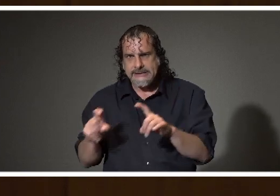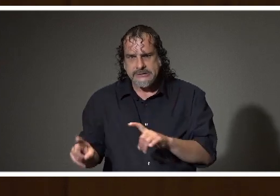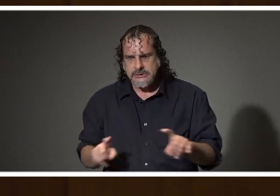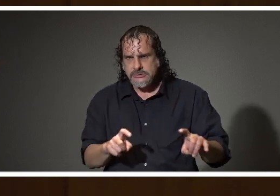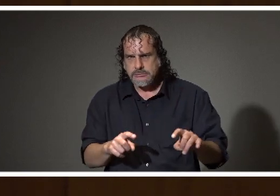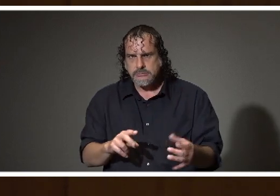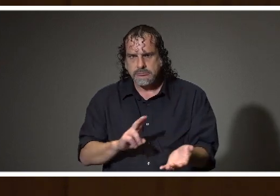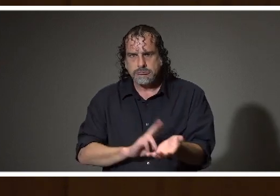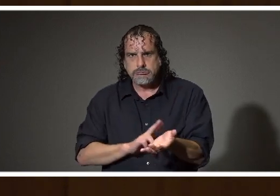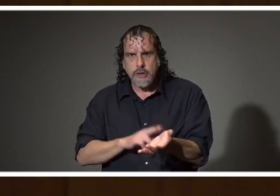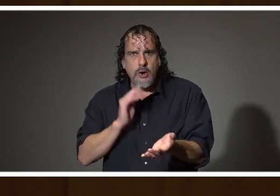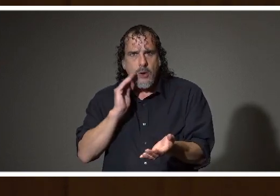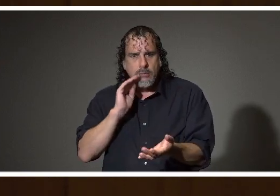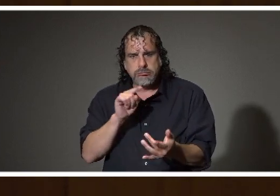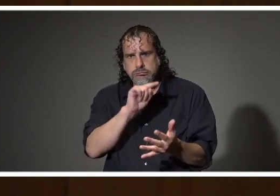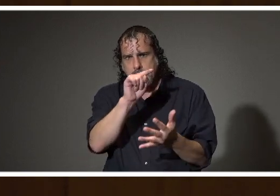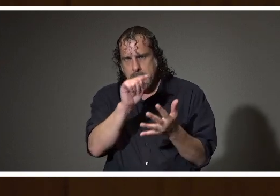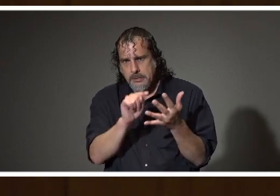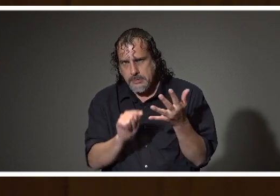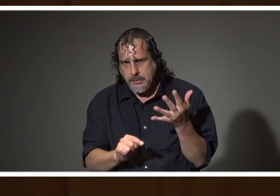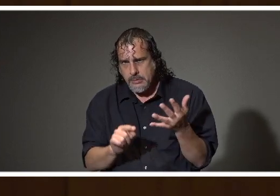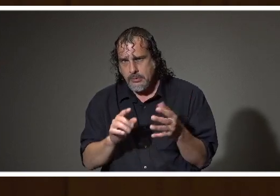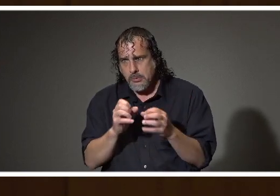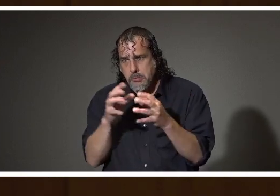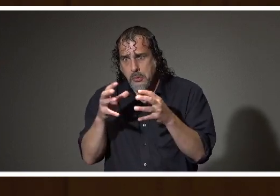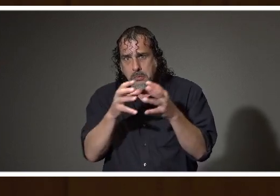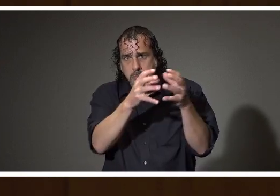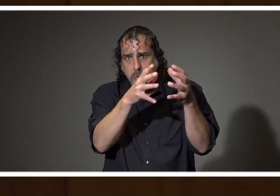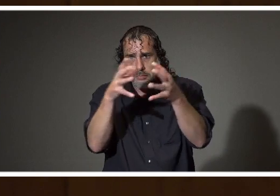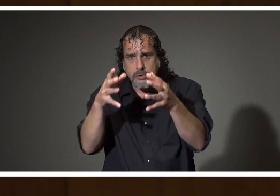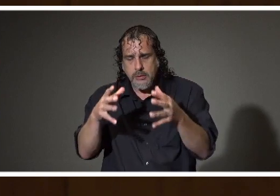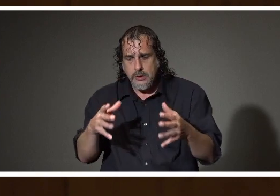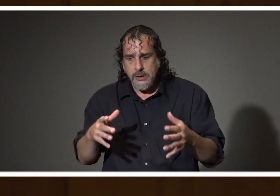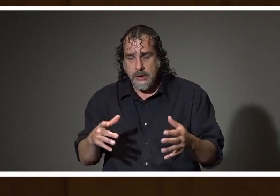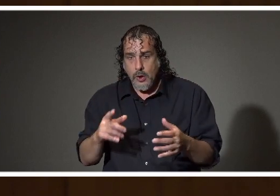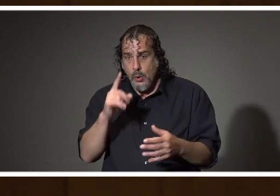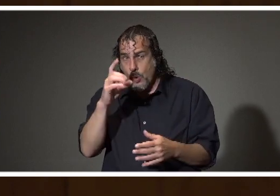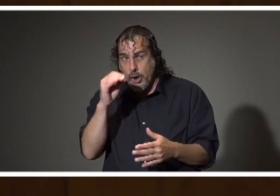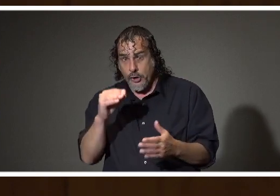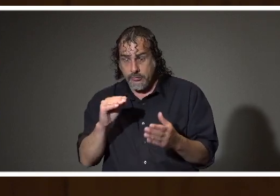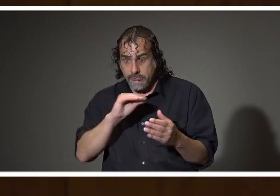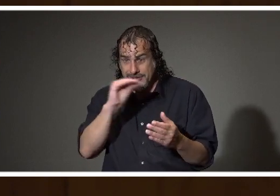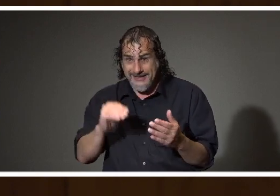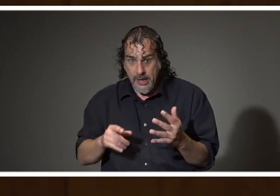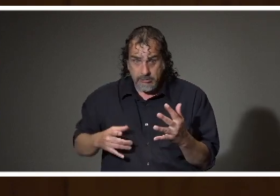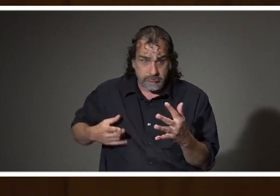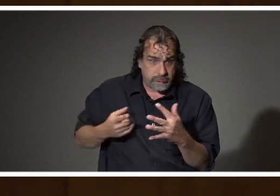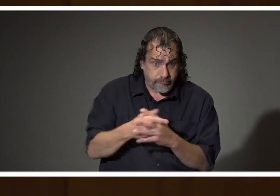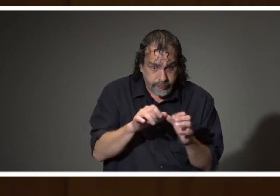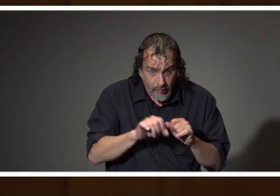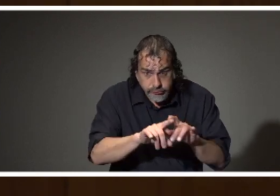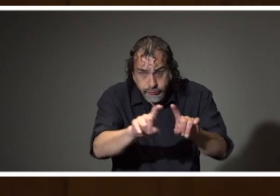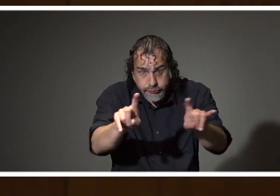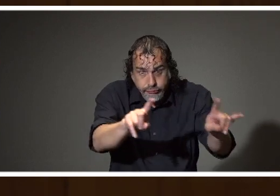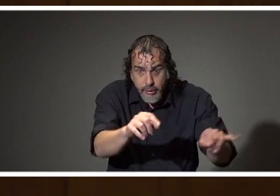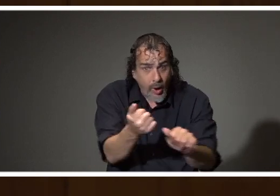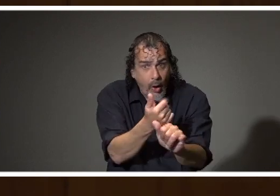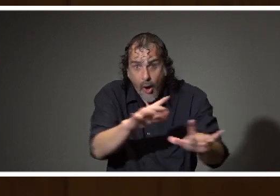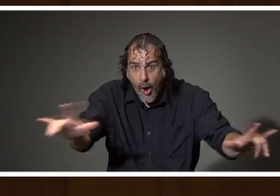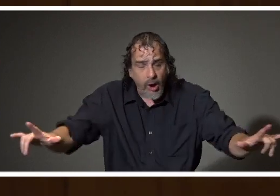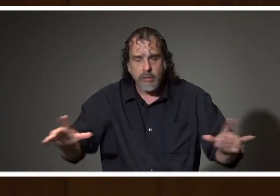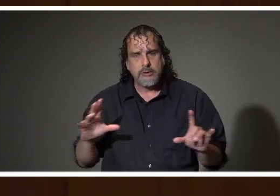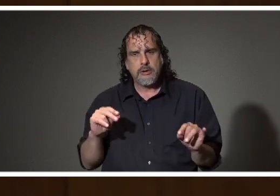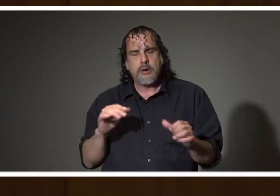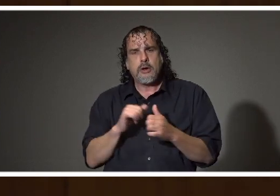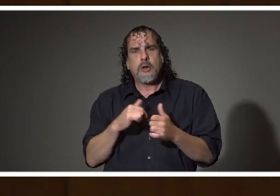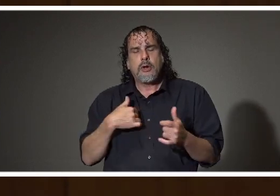around individual outbreaks. It hasn't been 100% penetration, and that's the next thing we really want to work on, is making sure